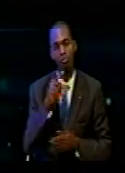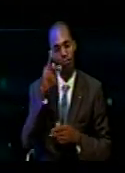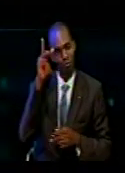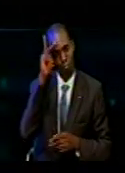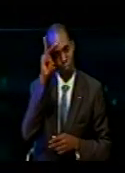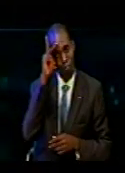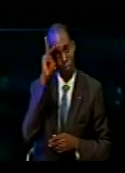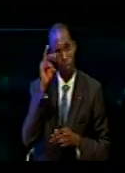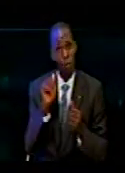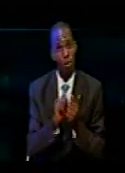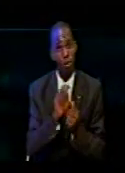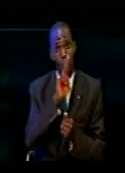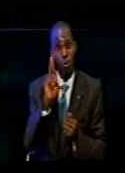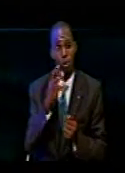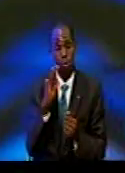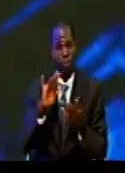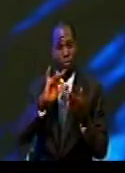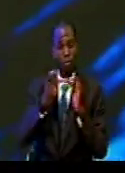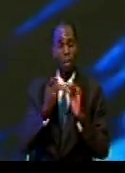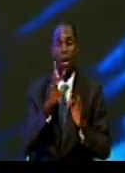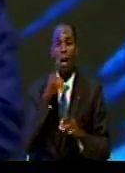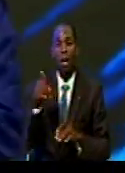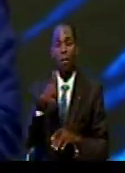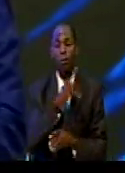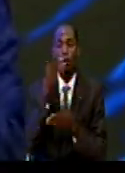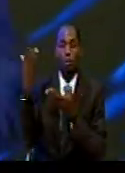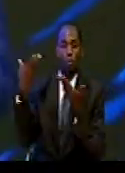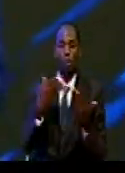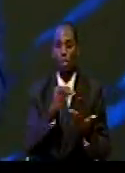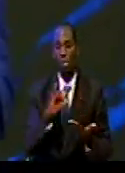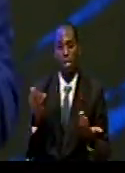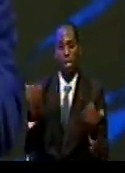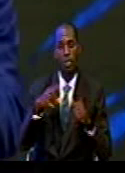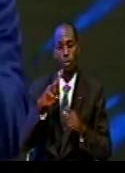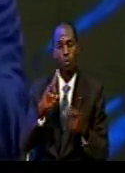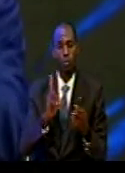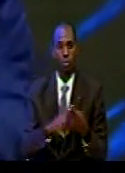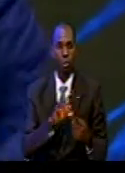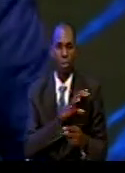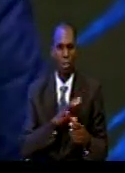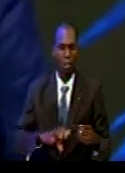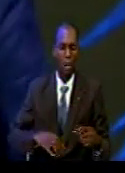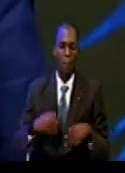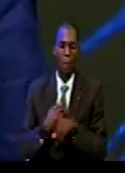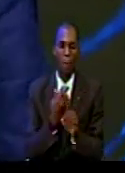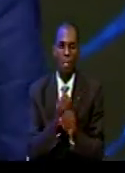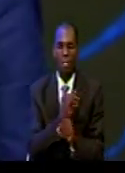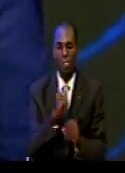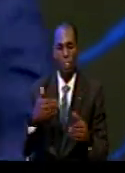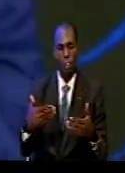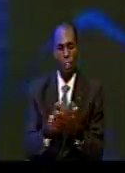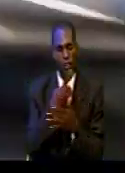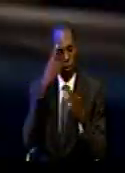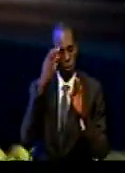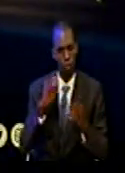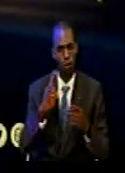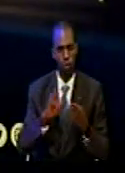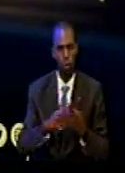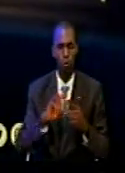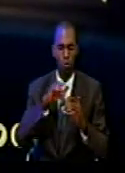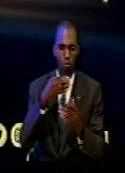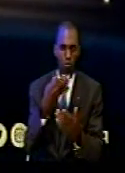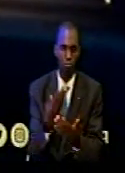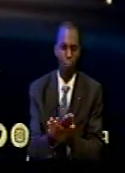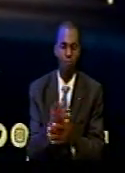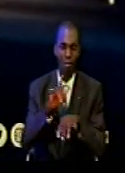Dr. W.F. Kumuyi. By the use of social media, are you turning anyone to Christ? Make a